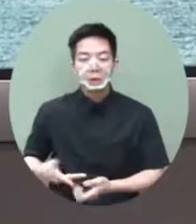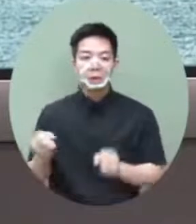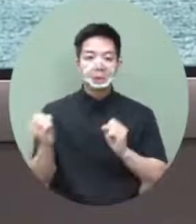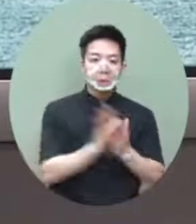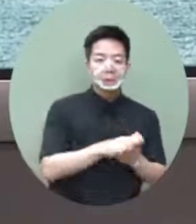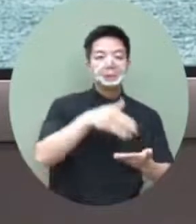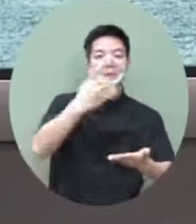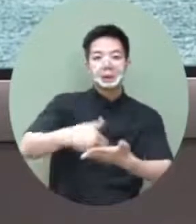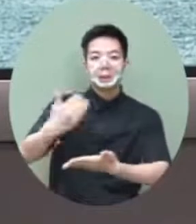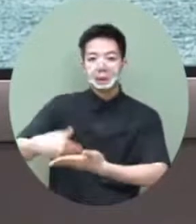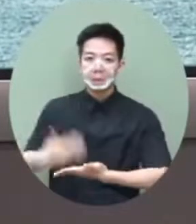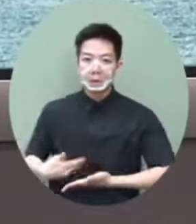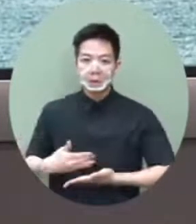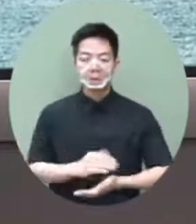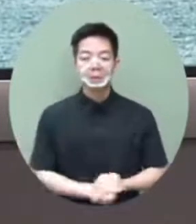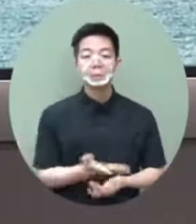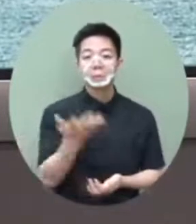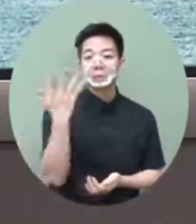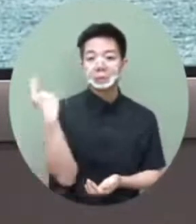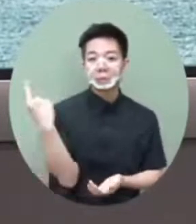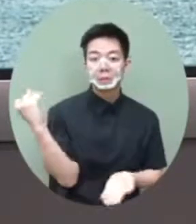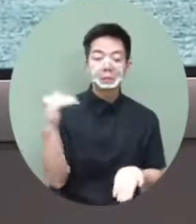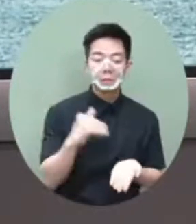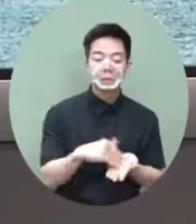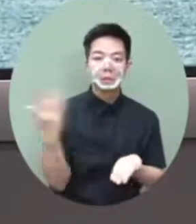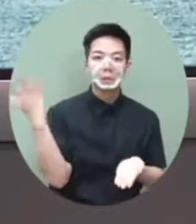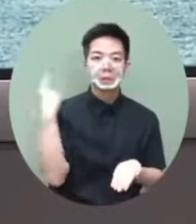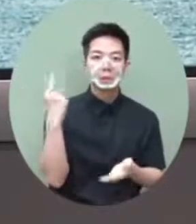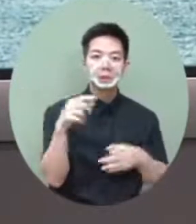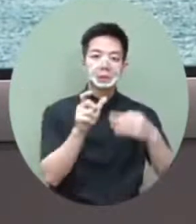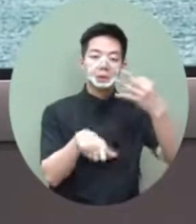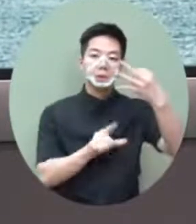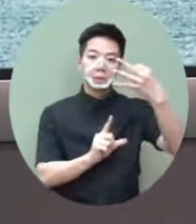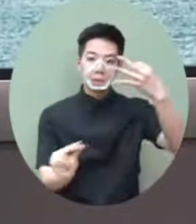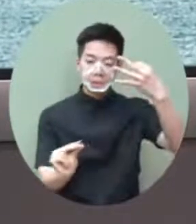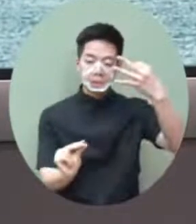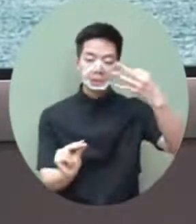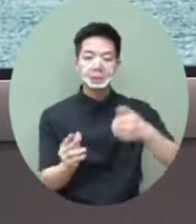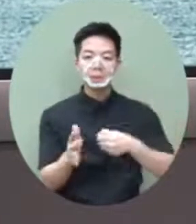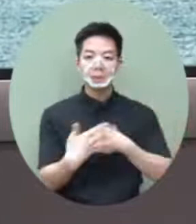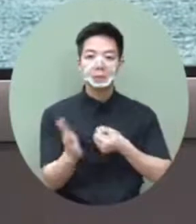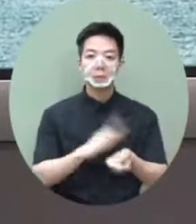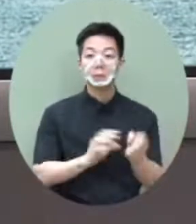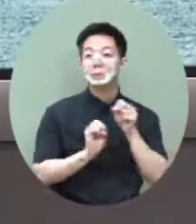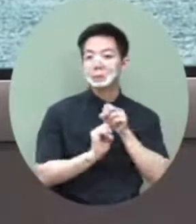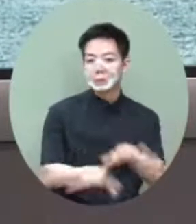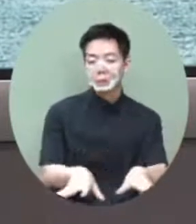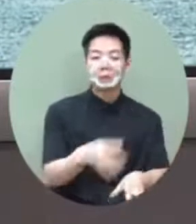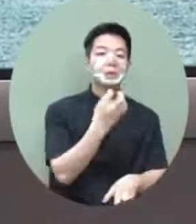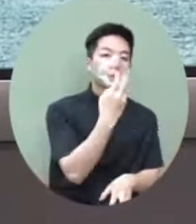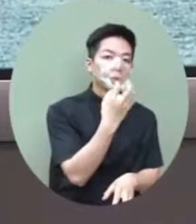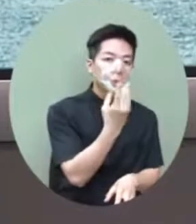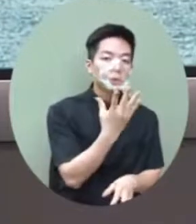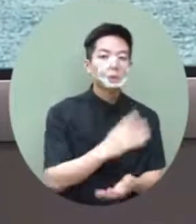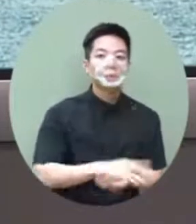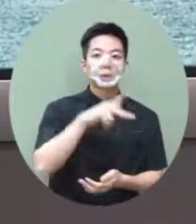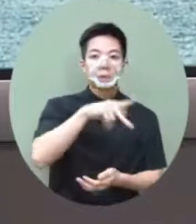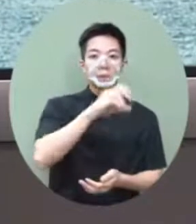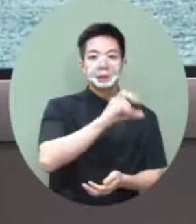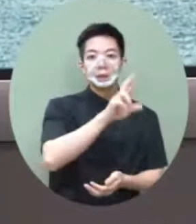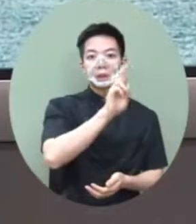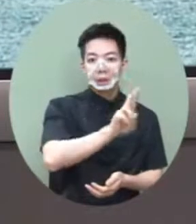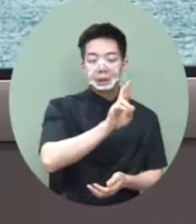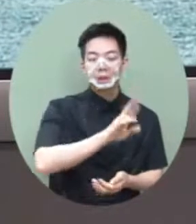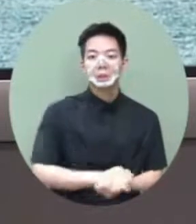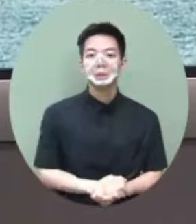social gatherings, especially those that involve taking off of masks and cross-family